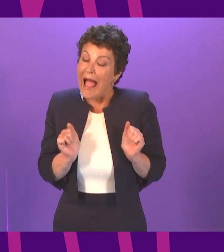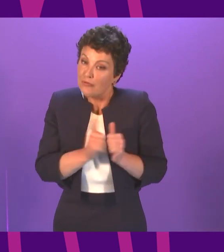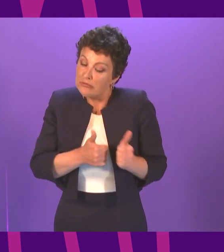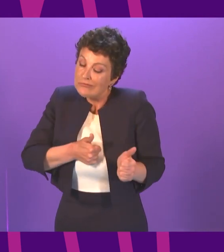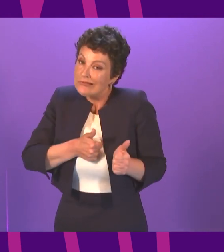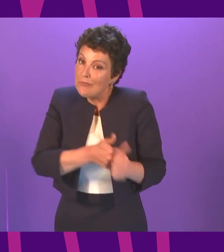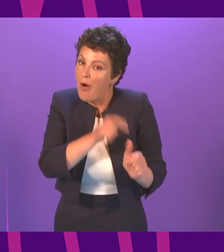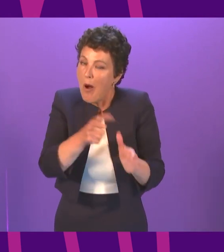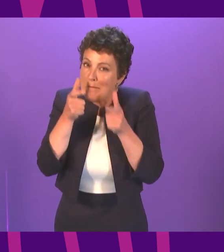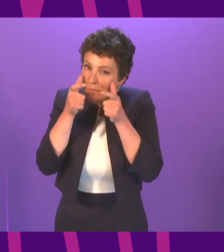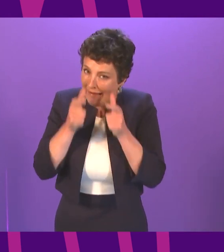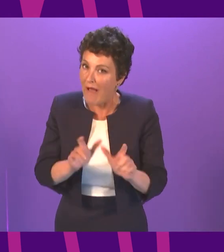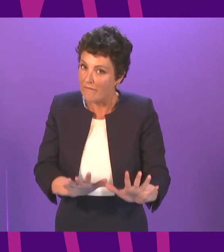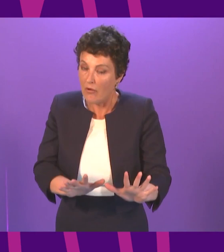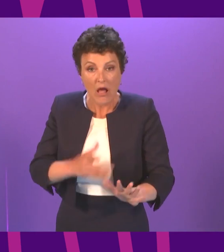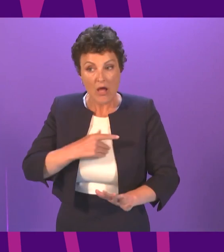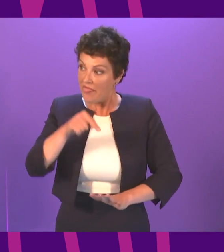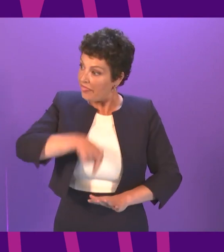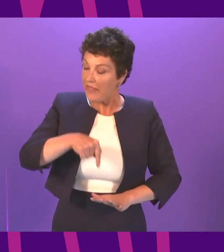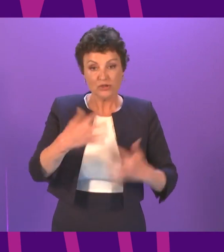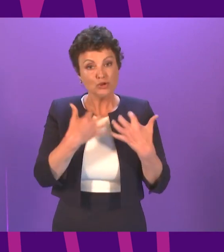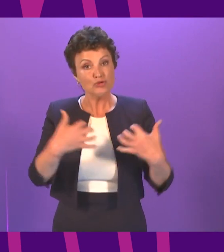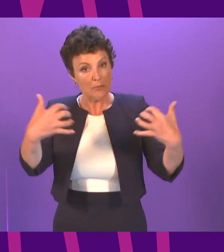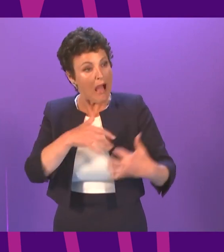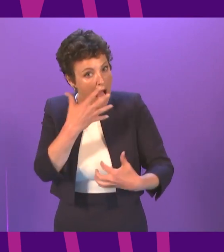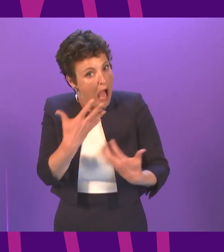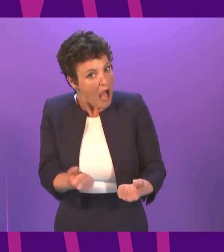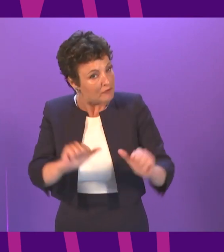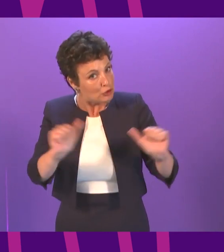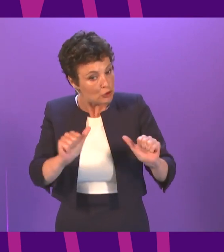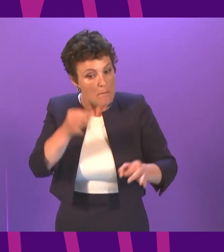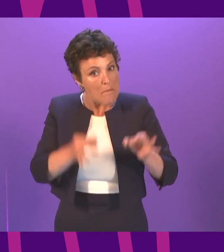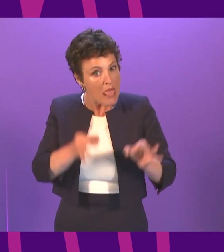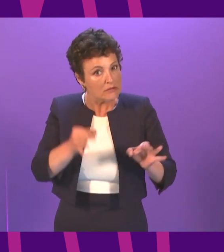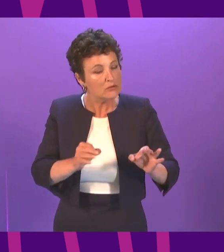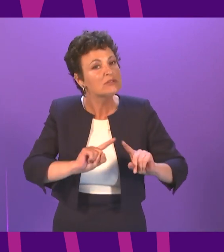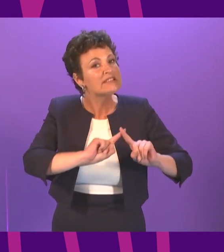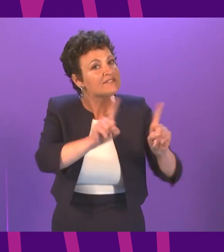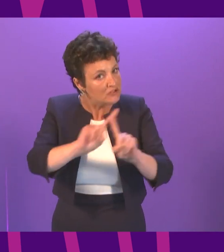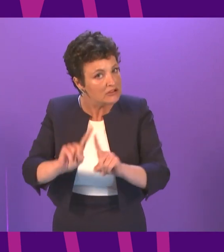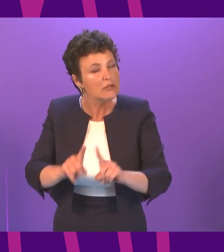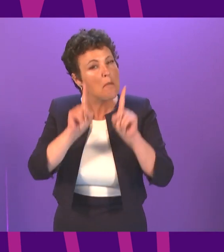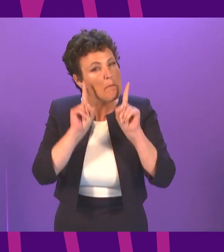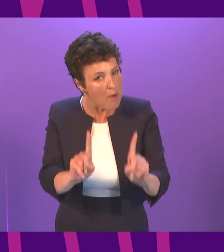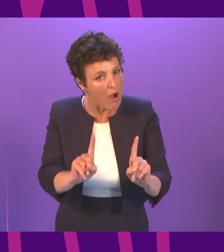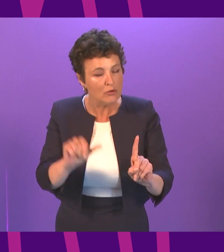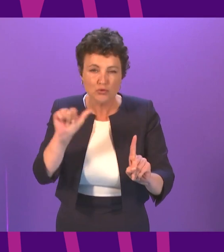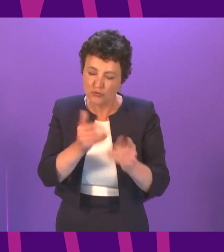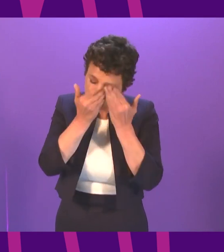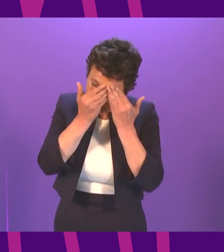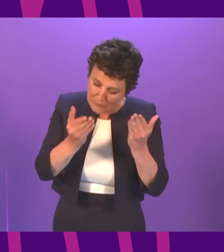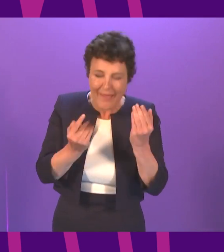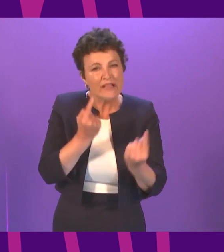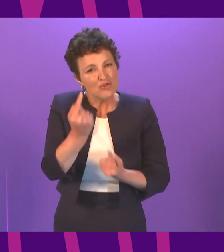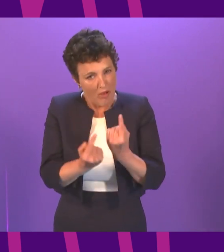have political differences in this chamber should not prevent us all from respecting each other.